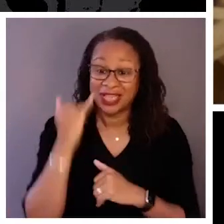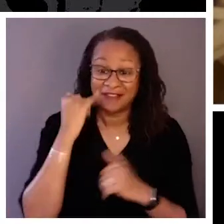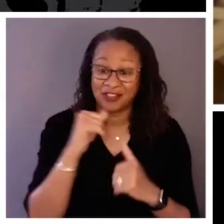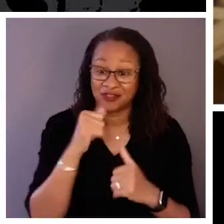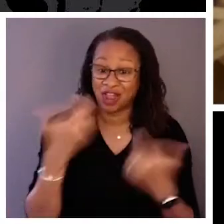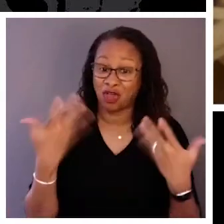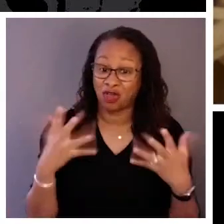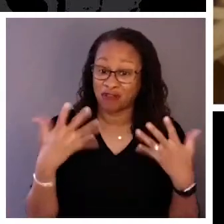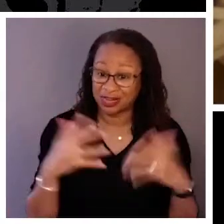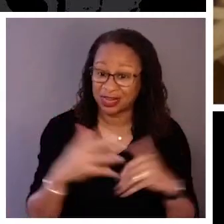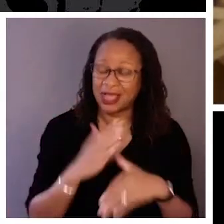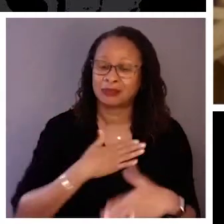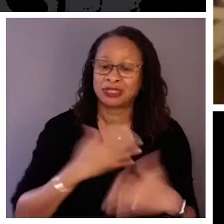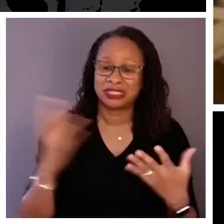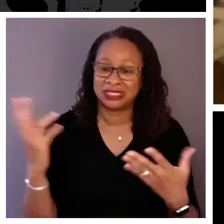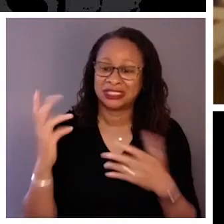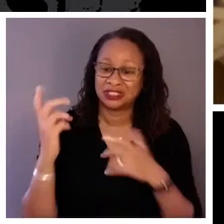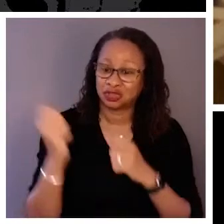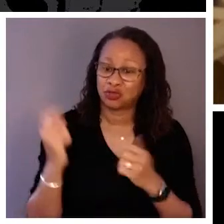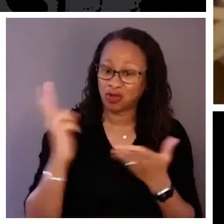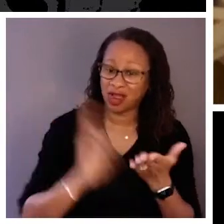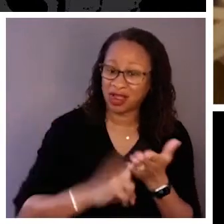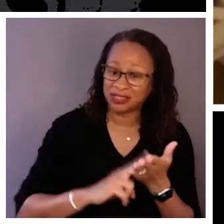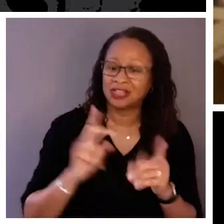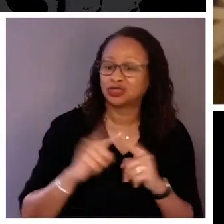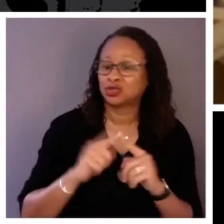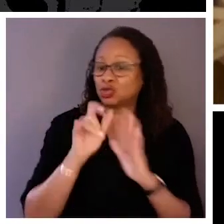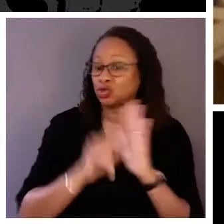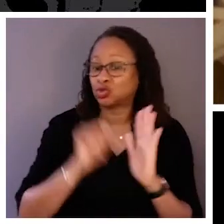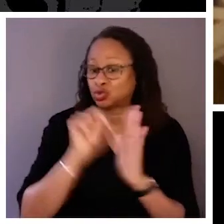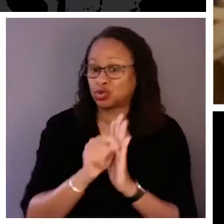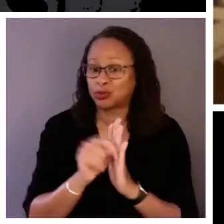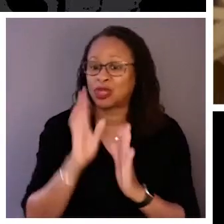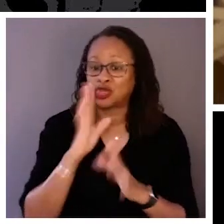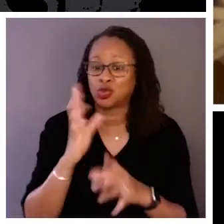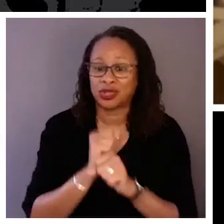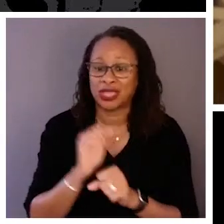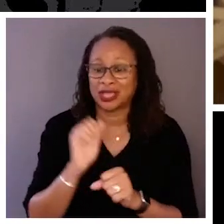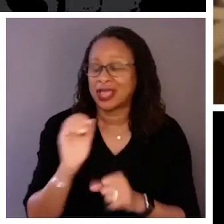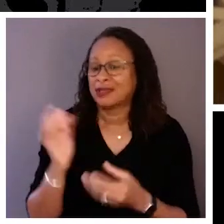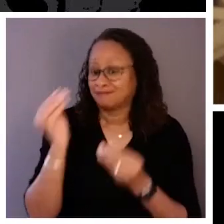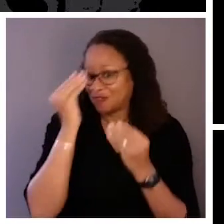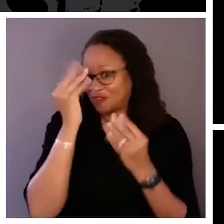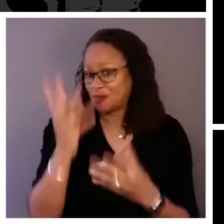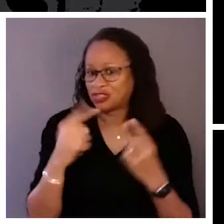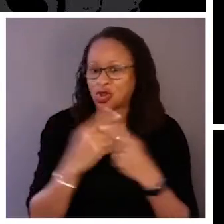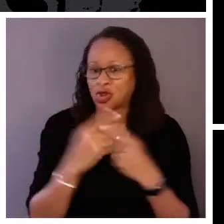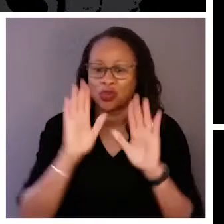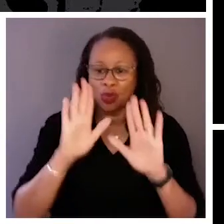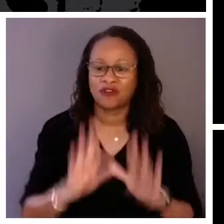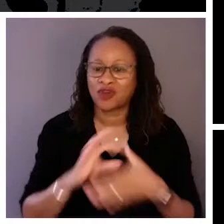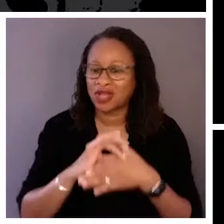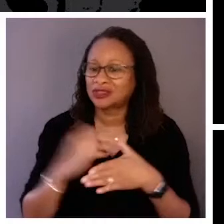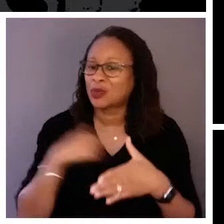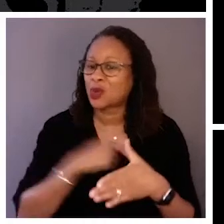please subscribe to SAG-AFTRA's YouTube channel, and then you will get updates on all the great content we're putting up. So